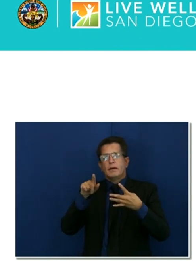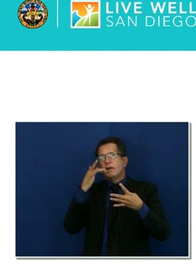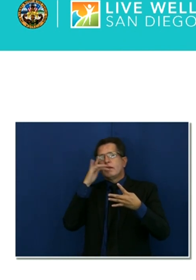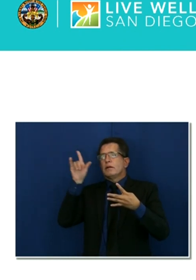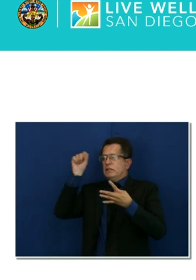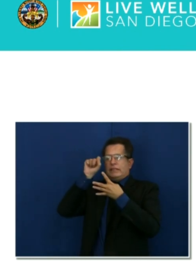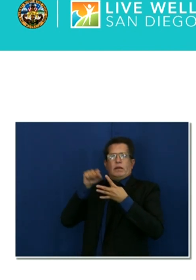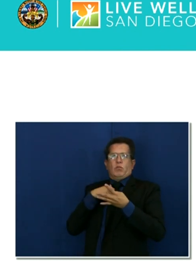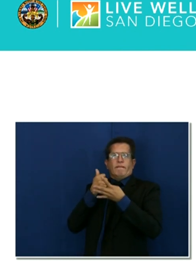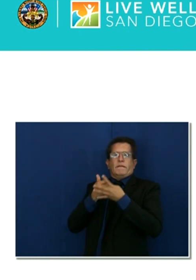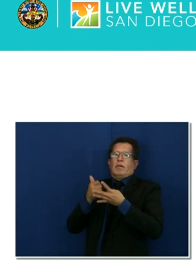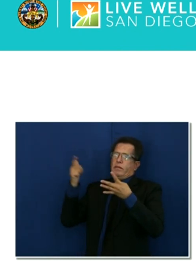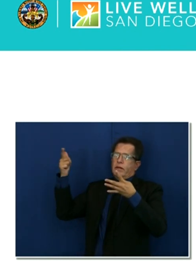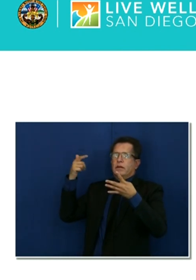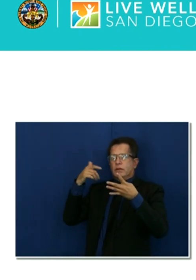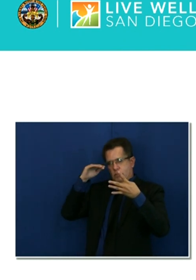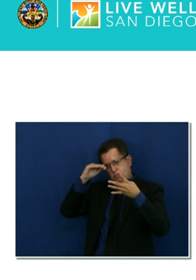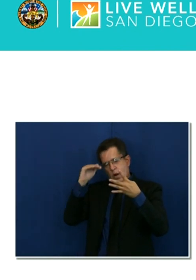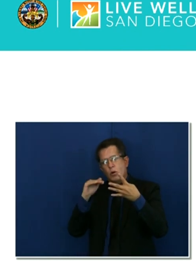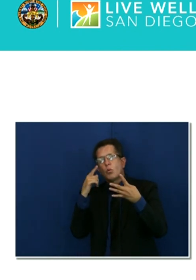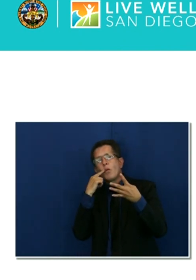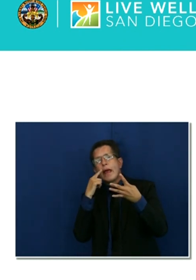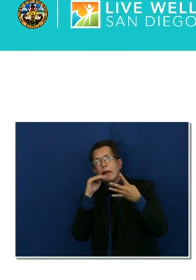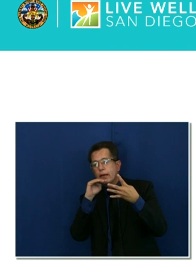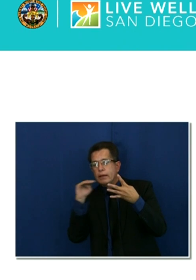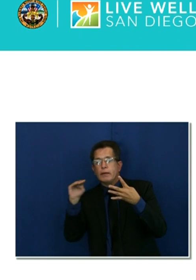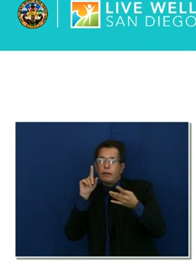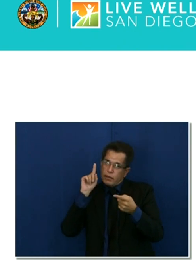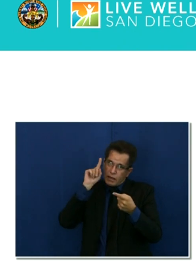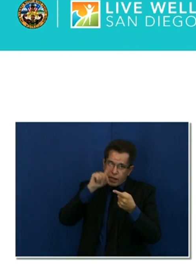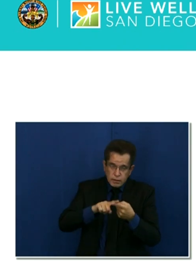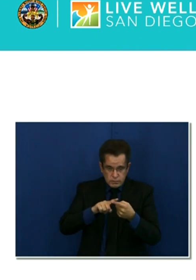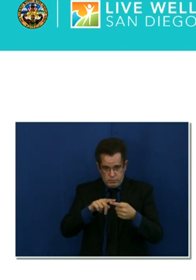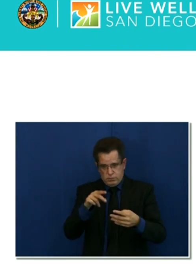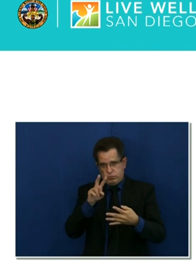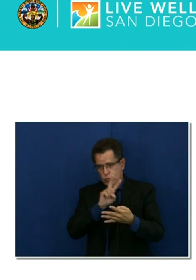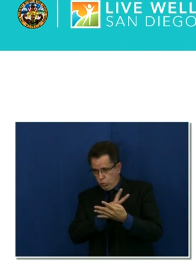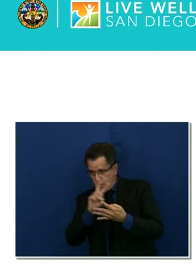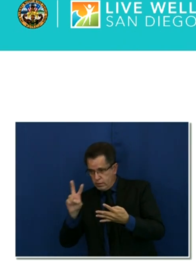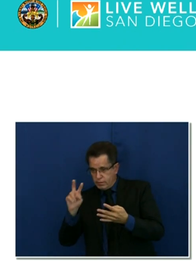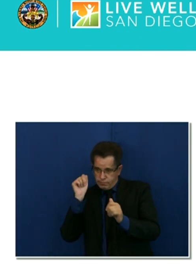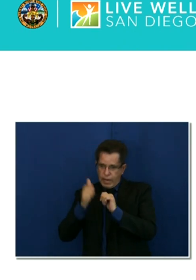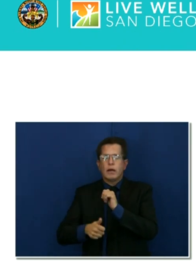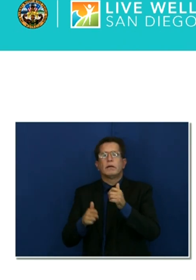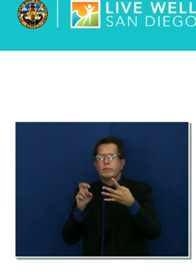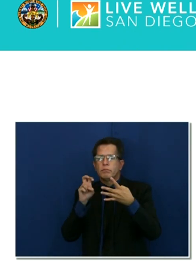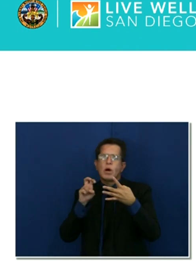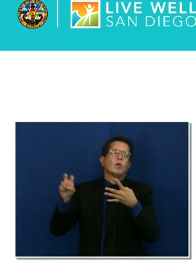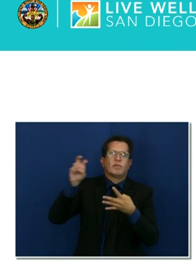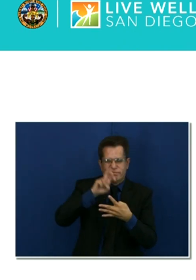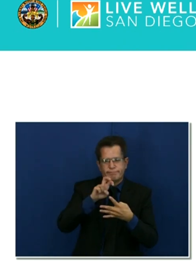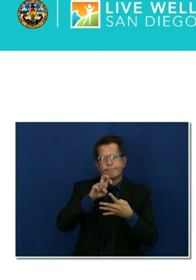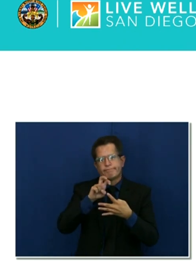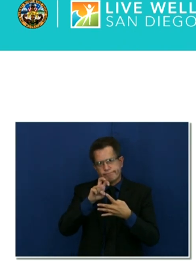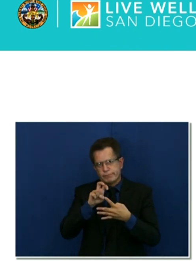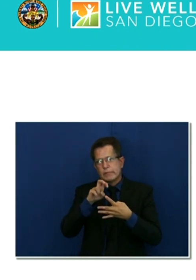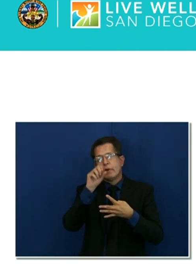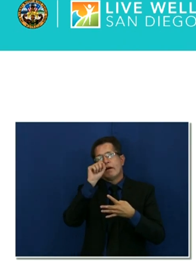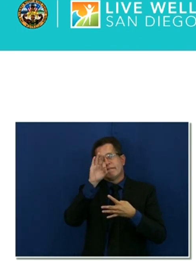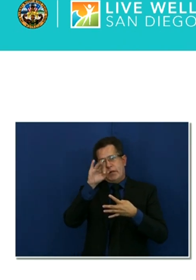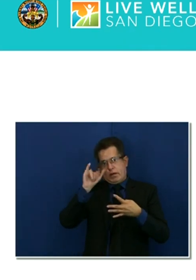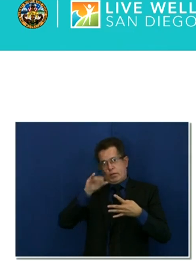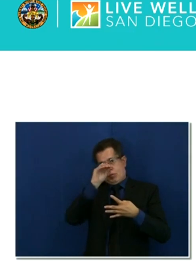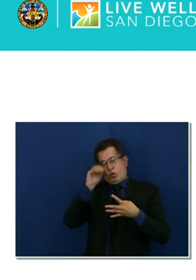by the state in the red tier until we have a second purple tier status. If our case rate continues to